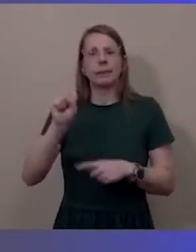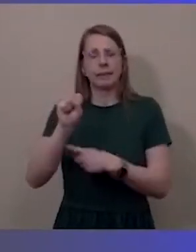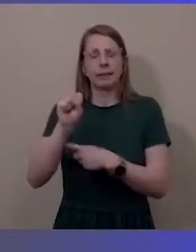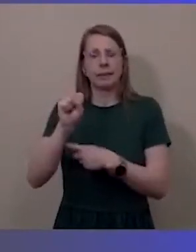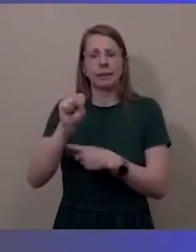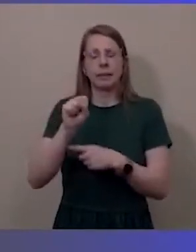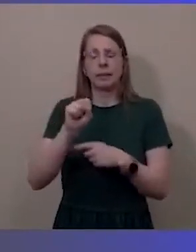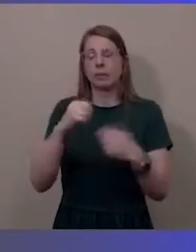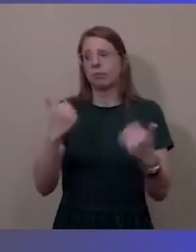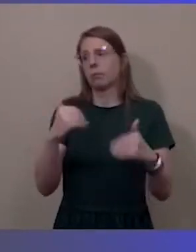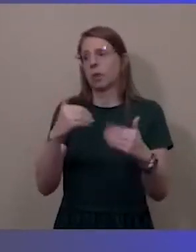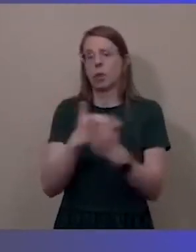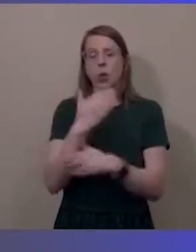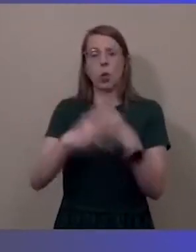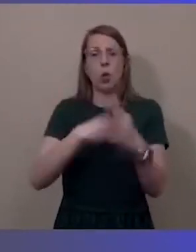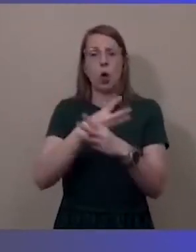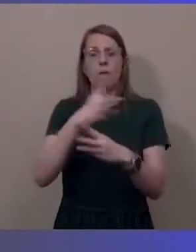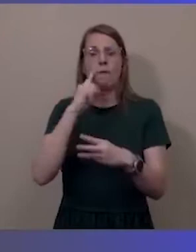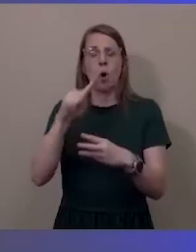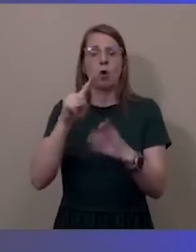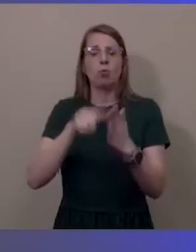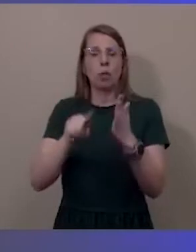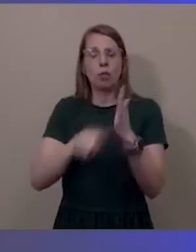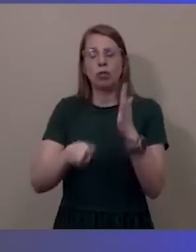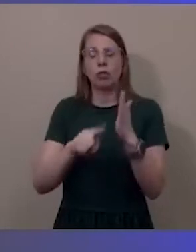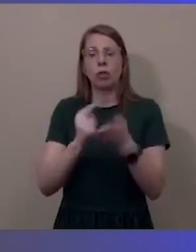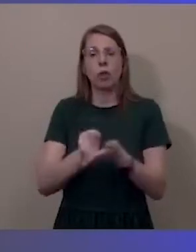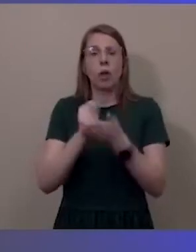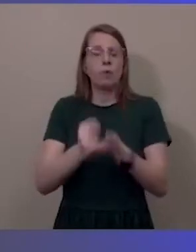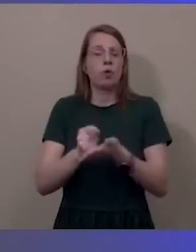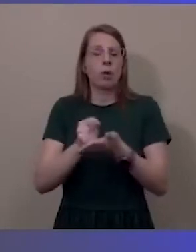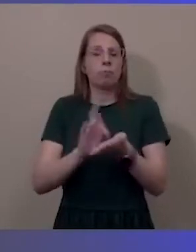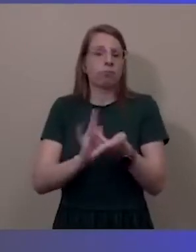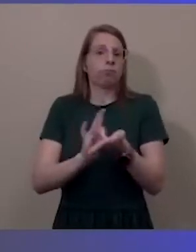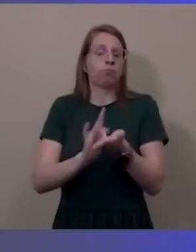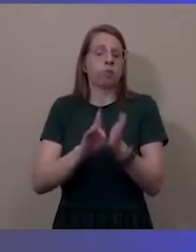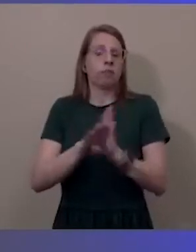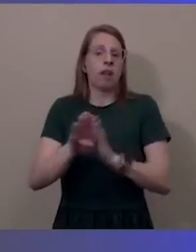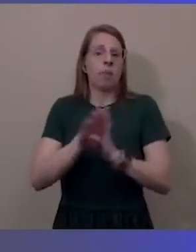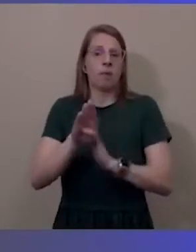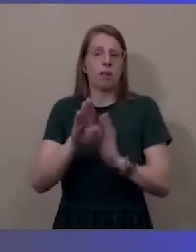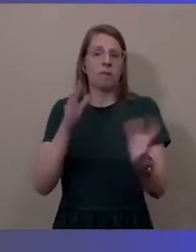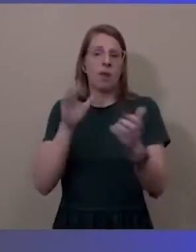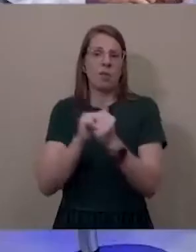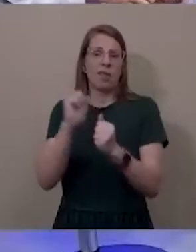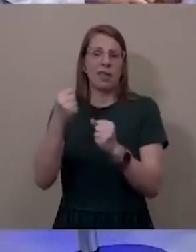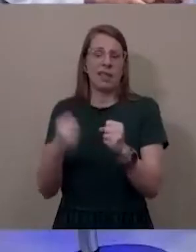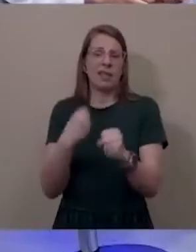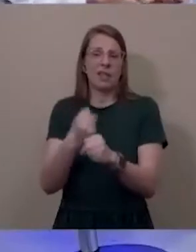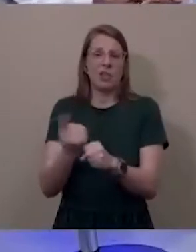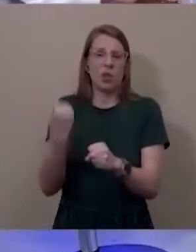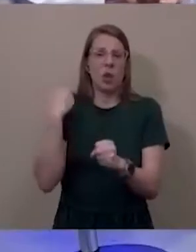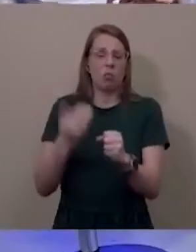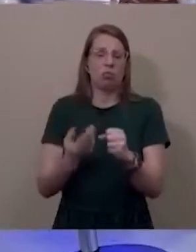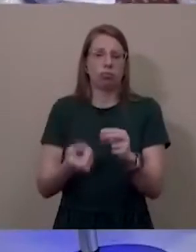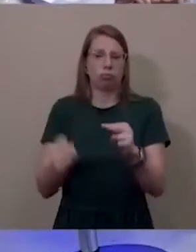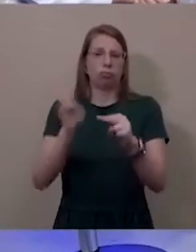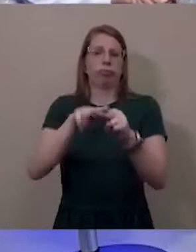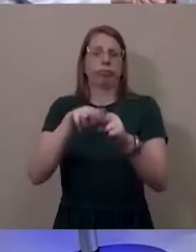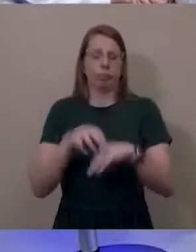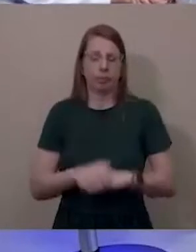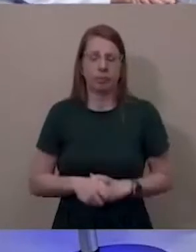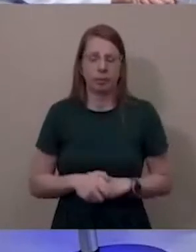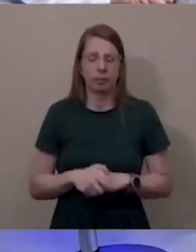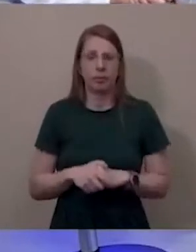terms of research and sort of therapeutics development than it was 10 years ago. What a big deal. And what an exciting time